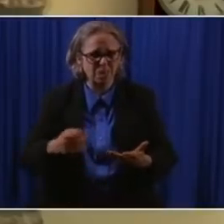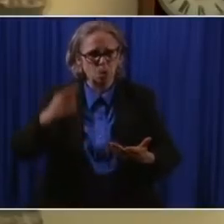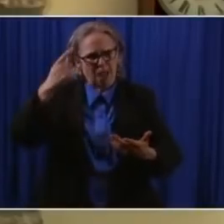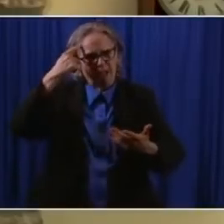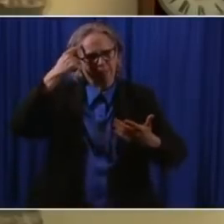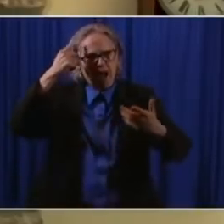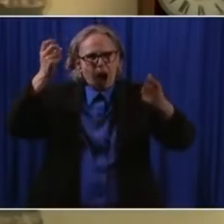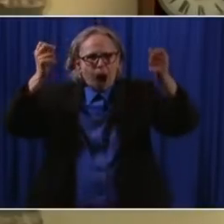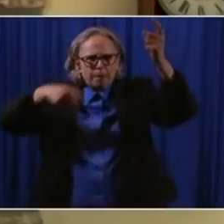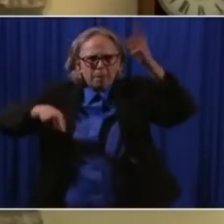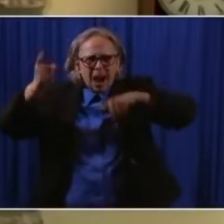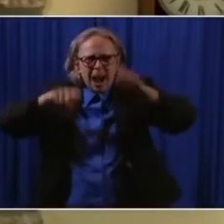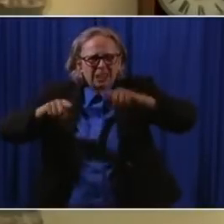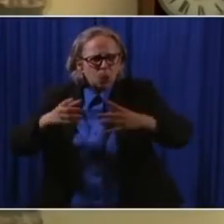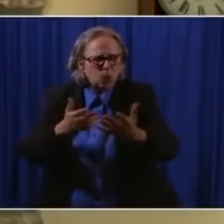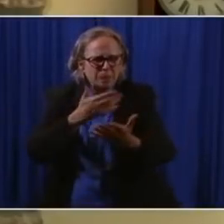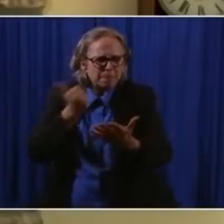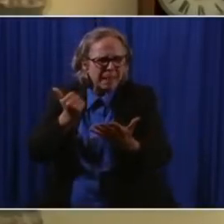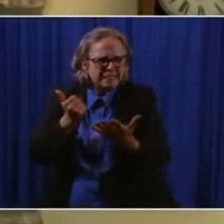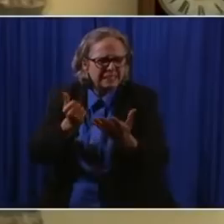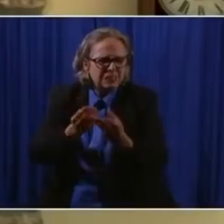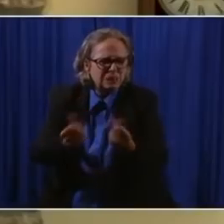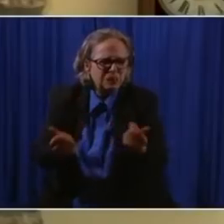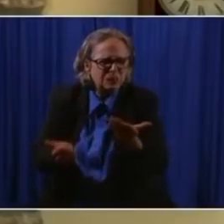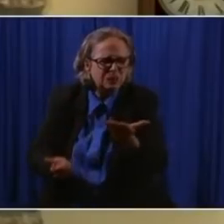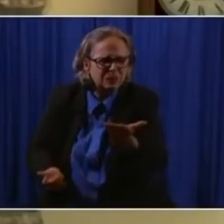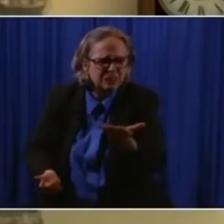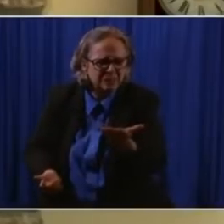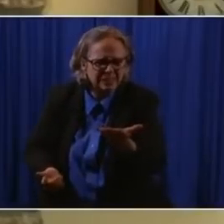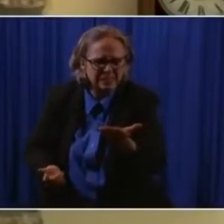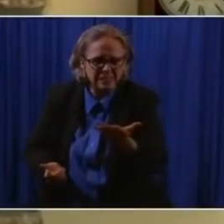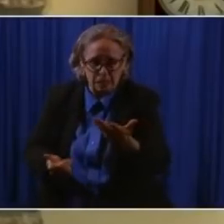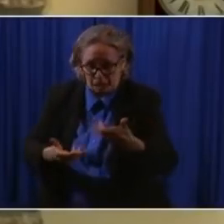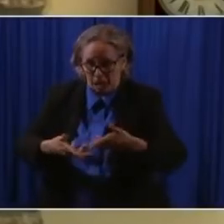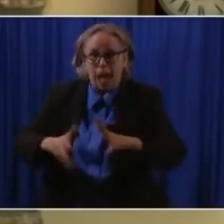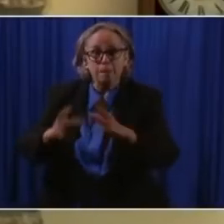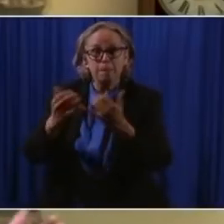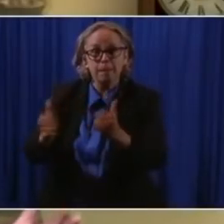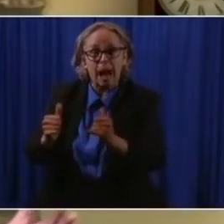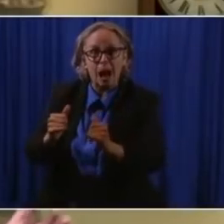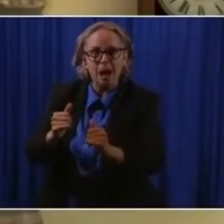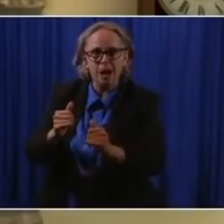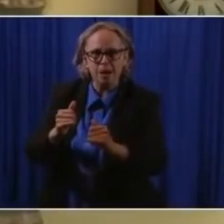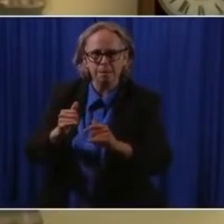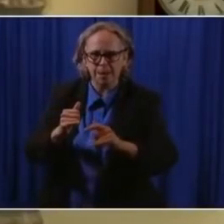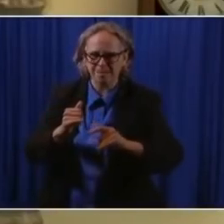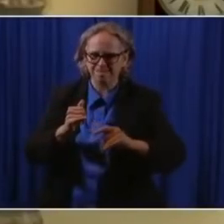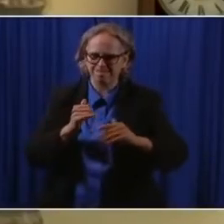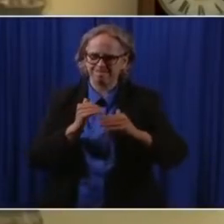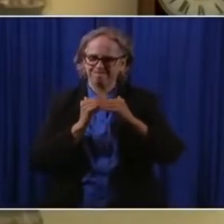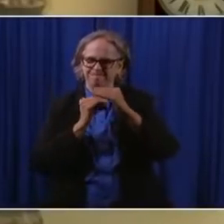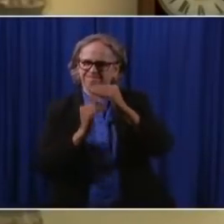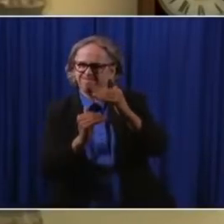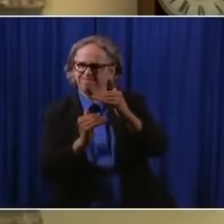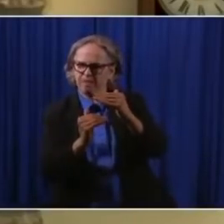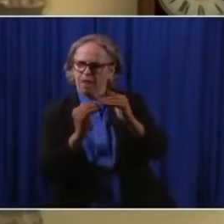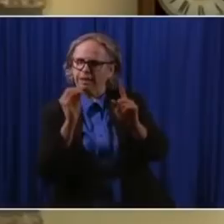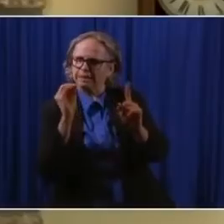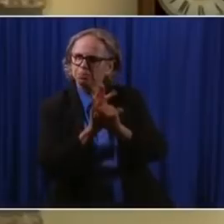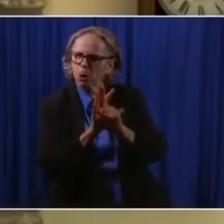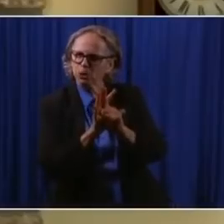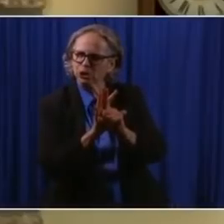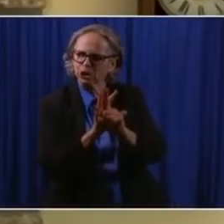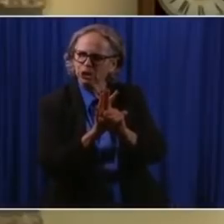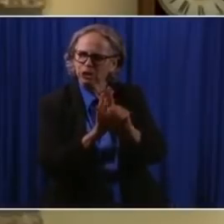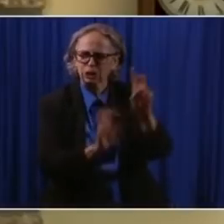play, but also try to shelter them from that wide exposure to kids who